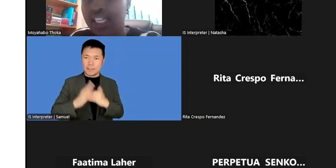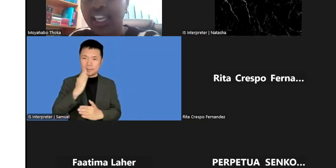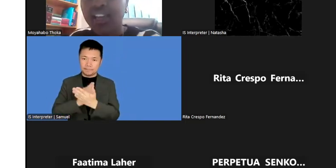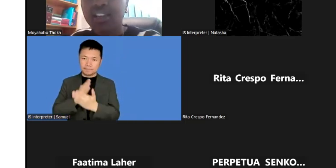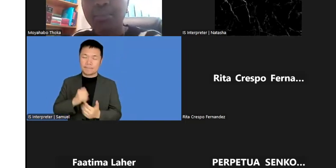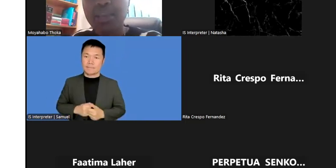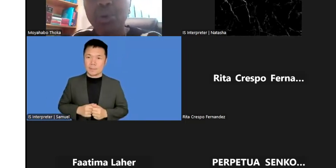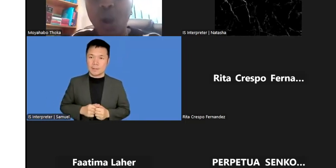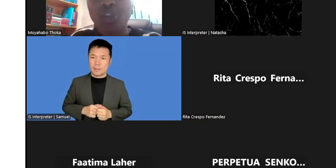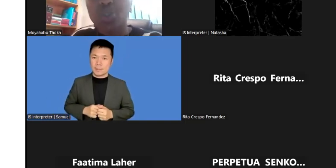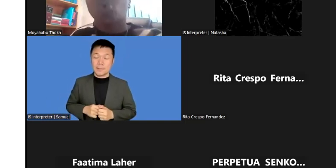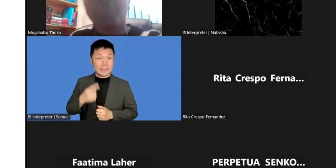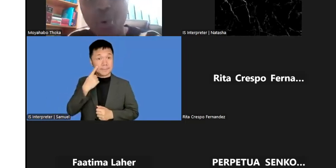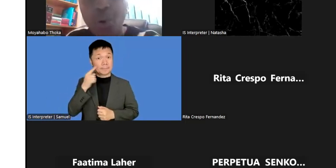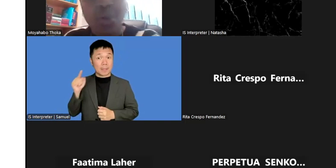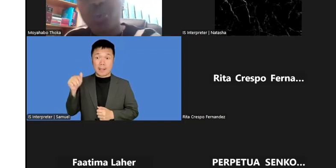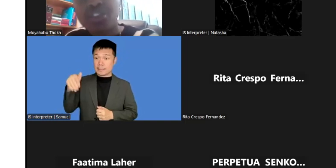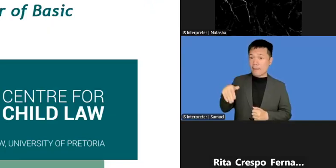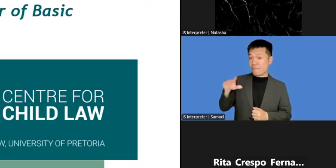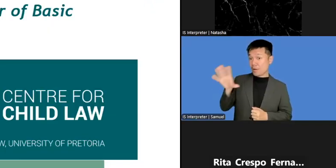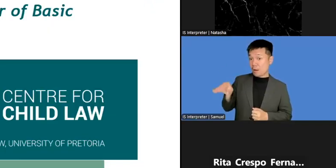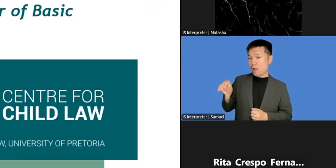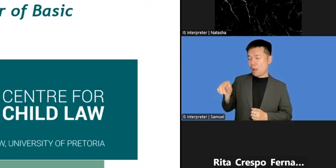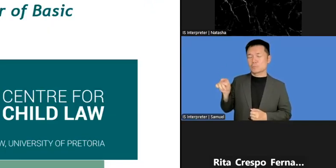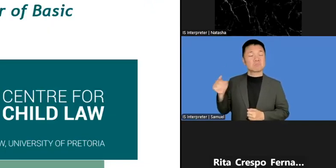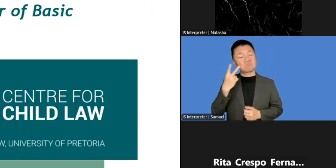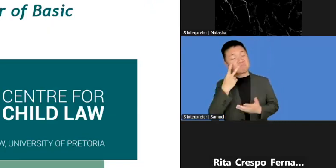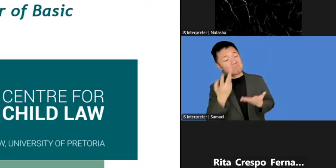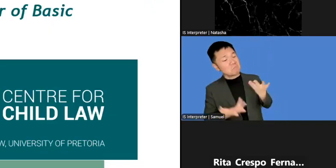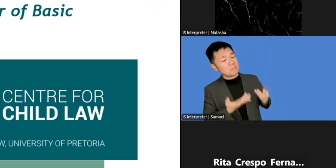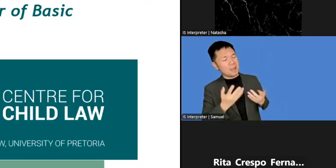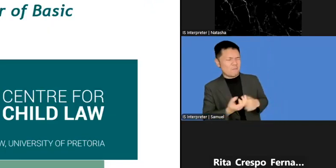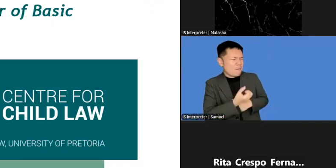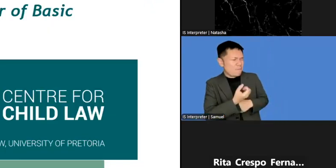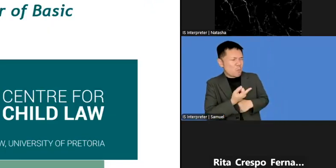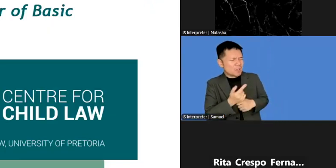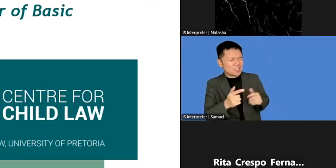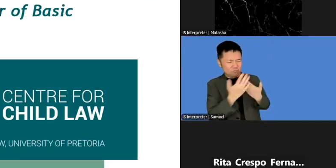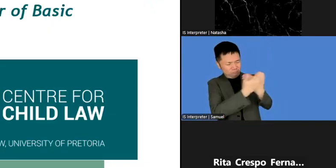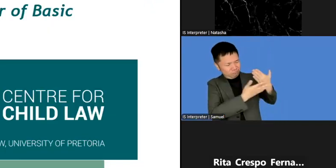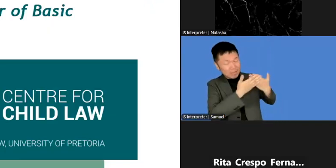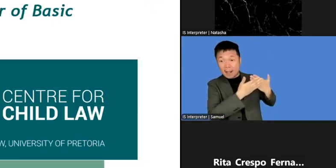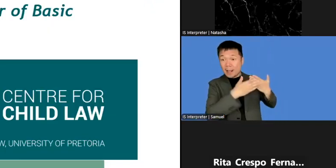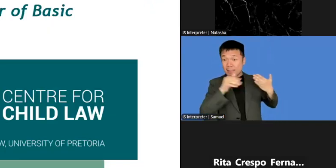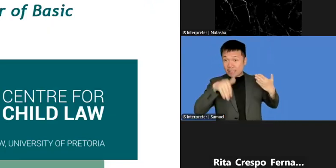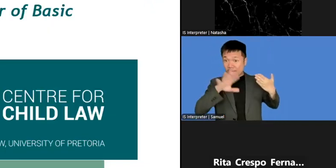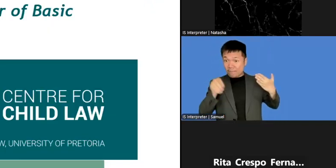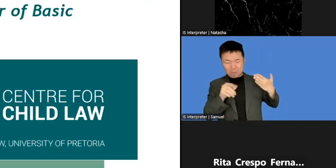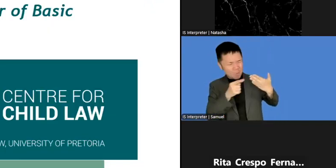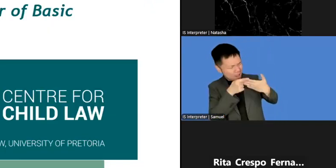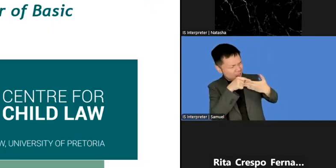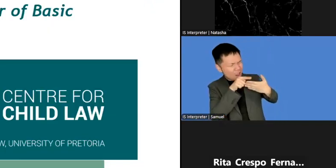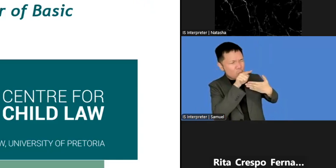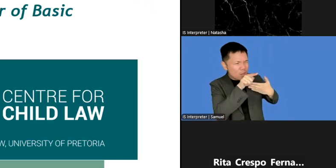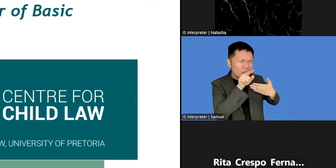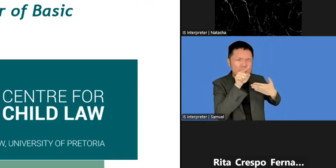context, again, there may be 1, 2, or 3 schools in a province that cater to all the children with those kinds of